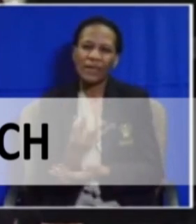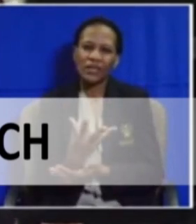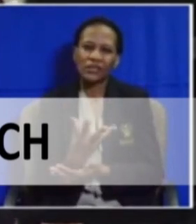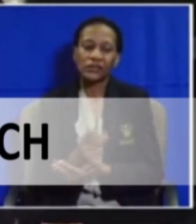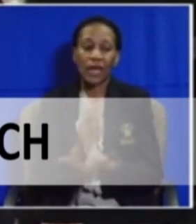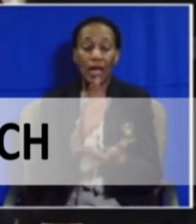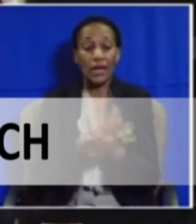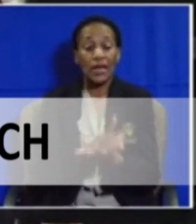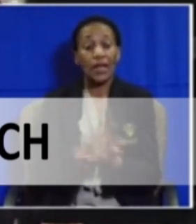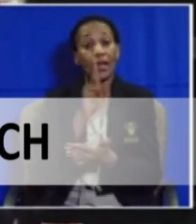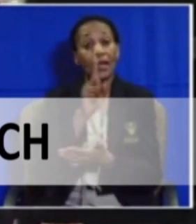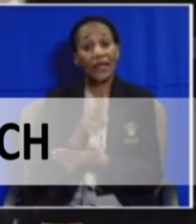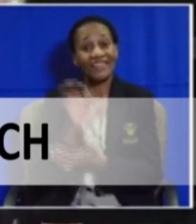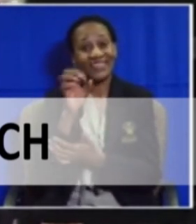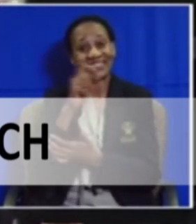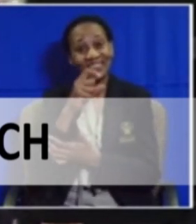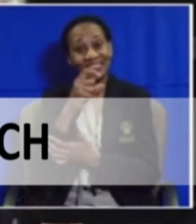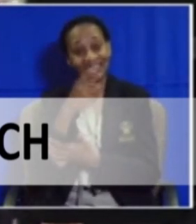cents more.